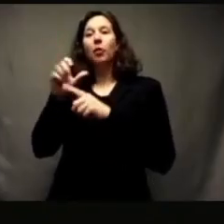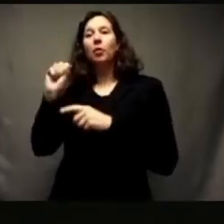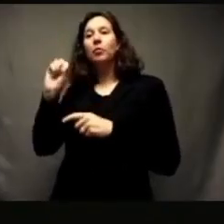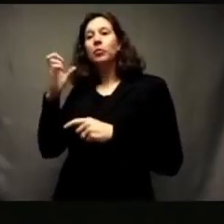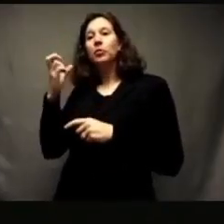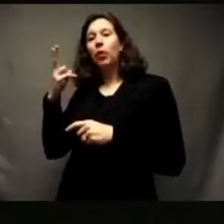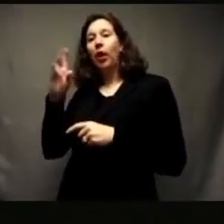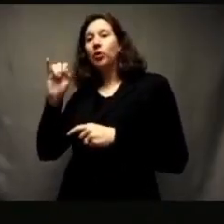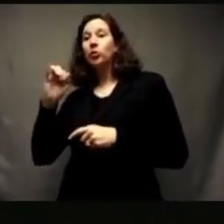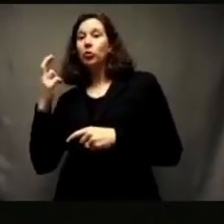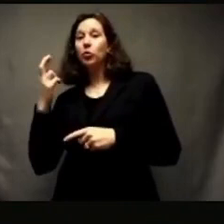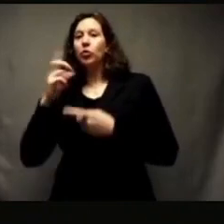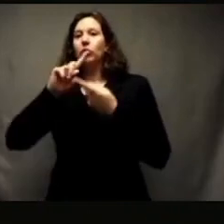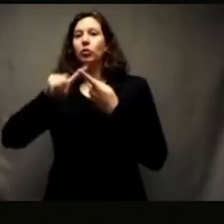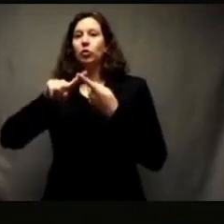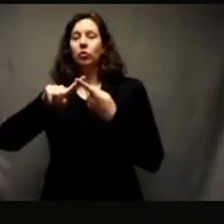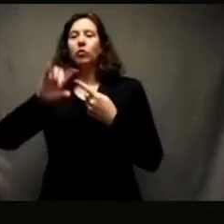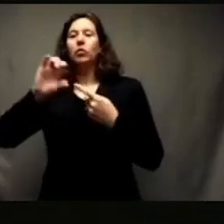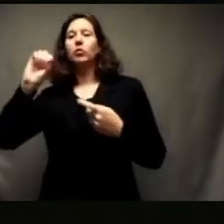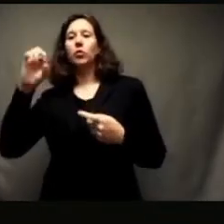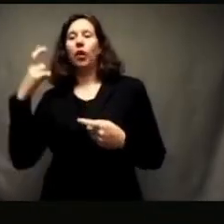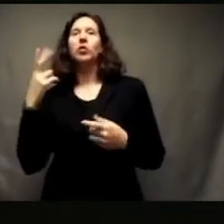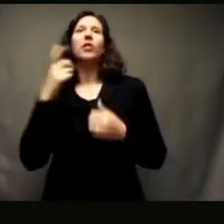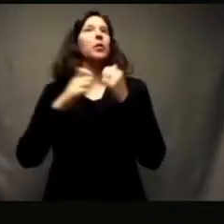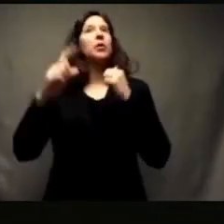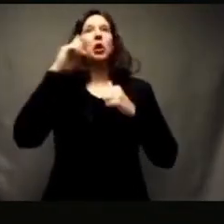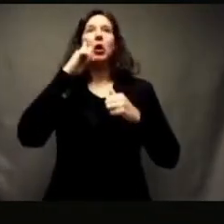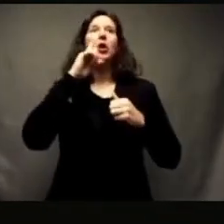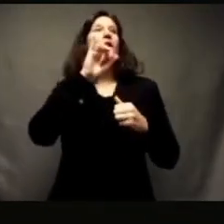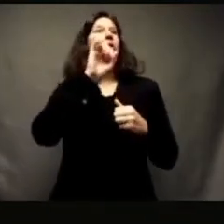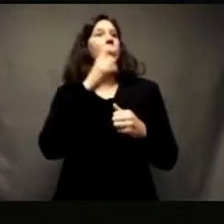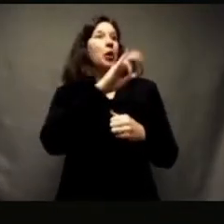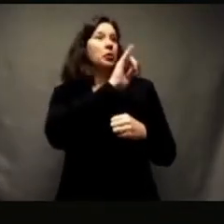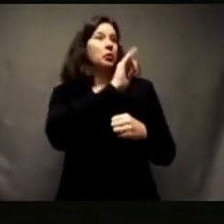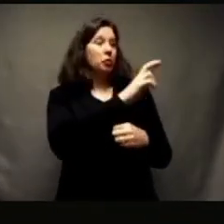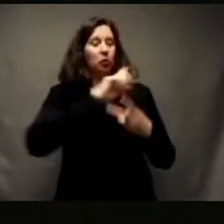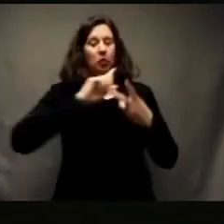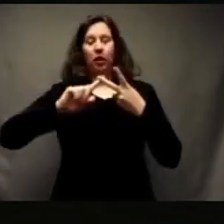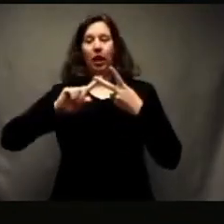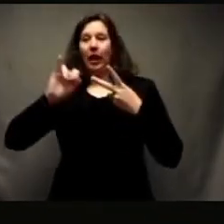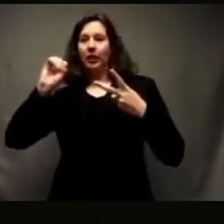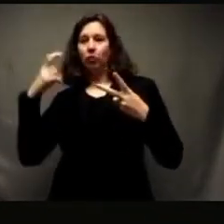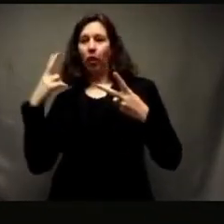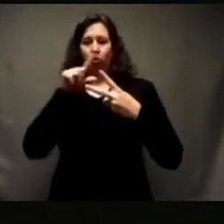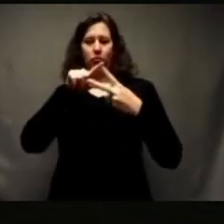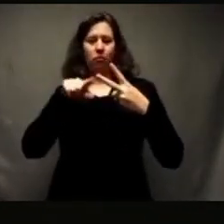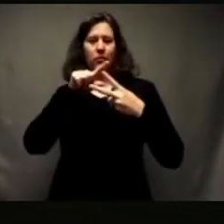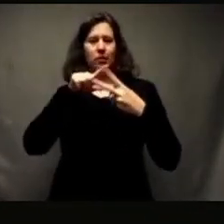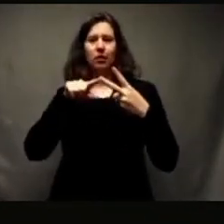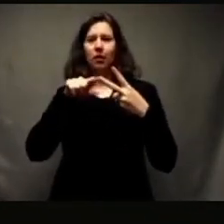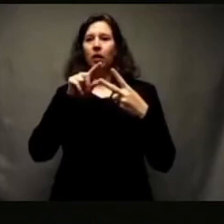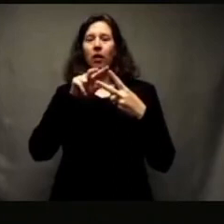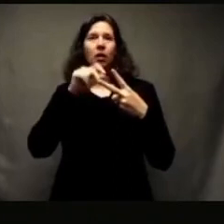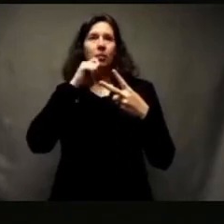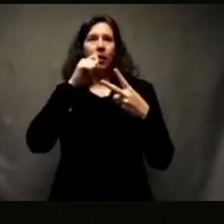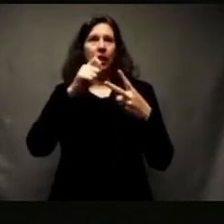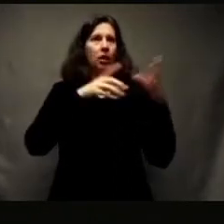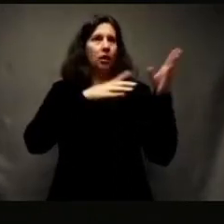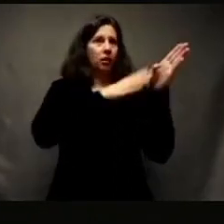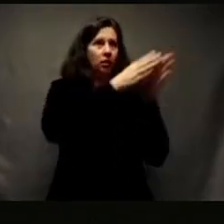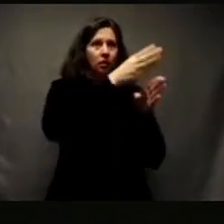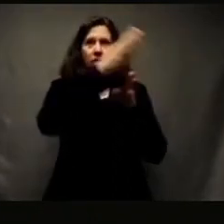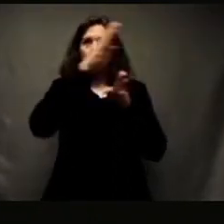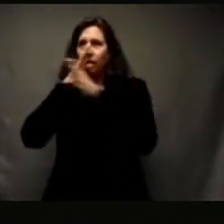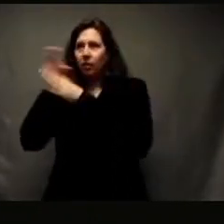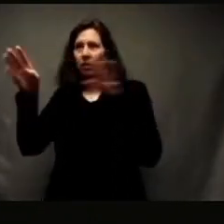So we are going to be, everyone's heard about ScratchJr and Scratch, and we don't have that many pathways right now